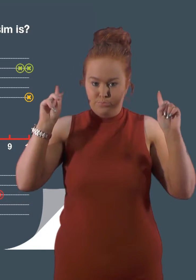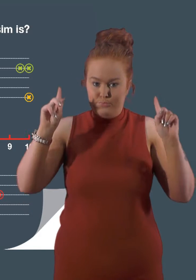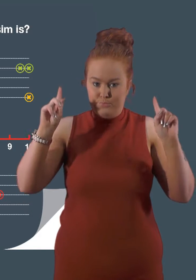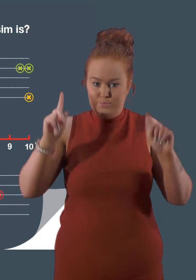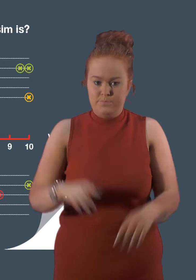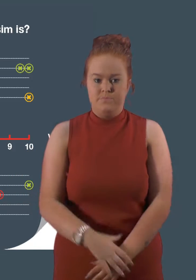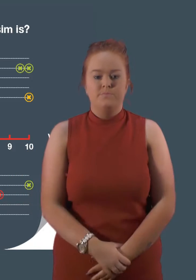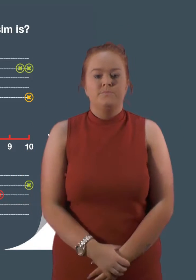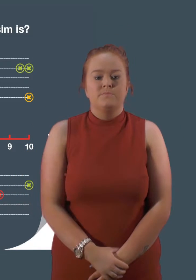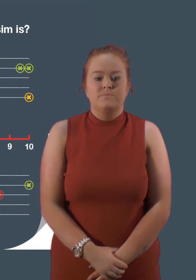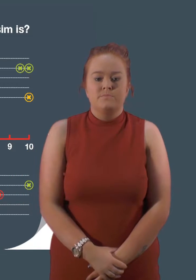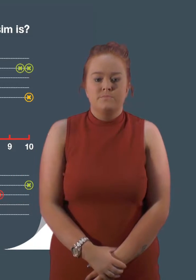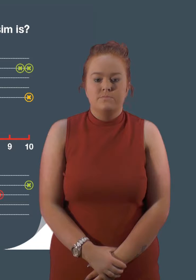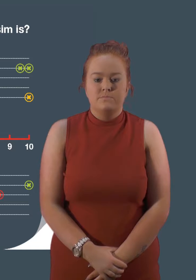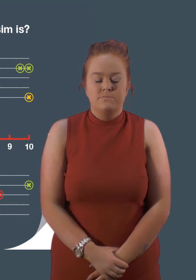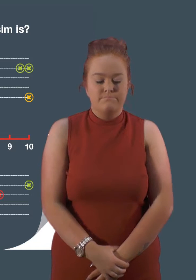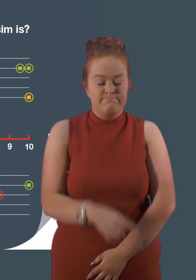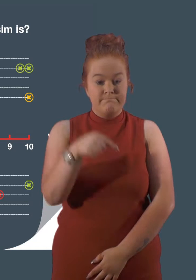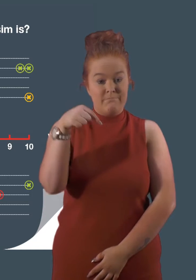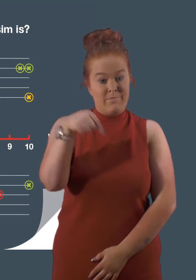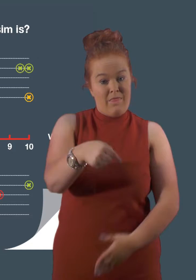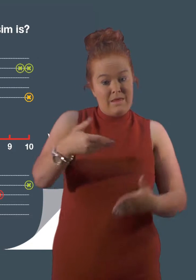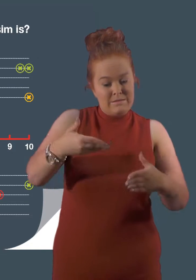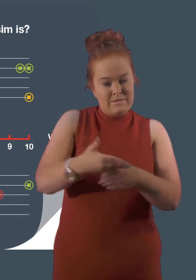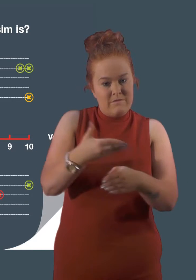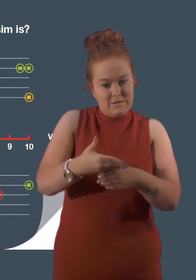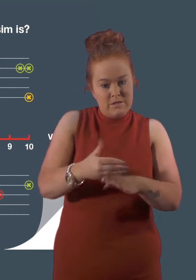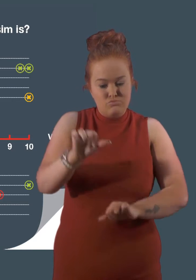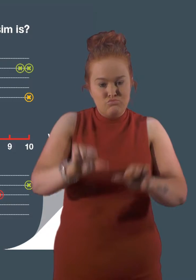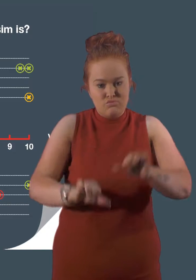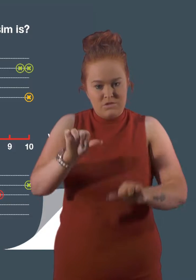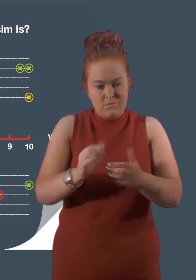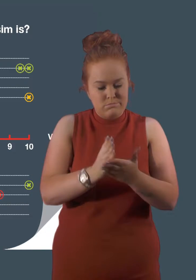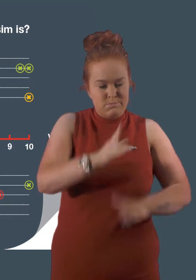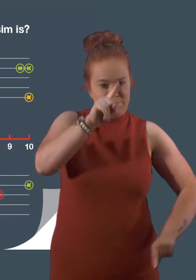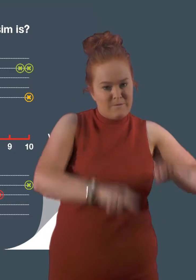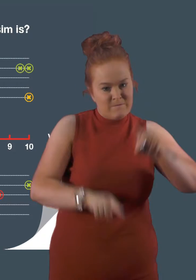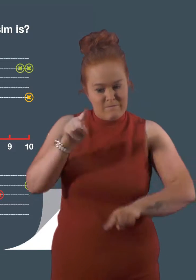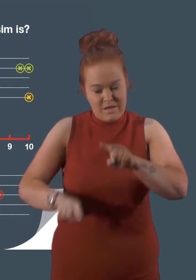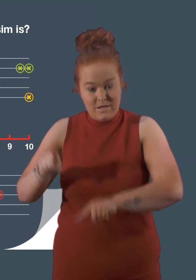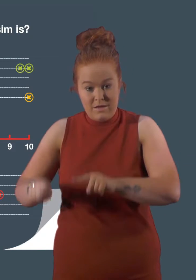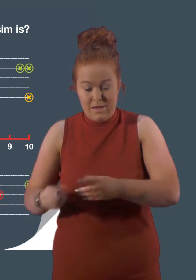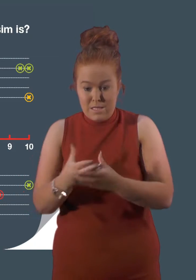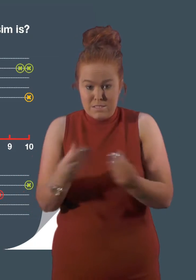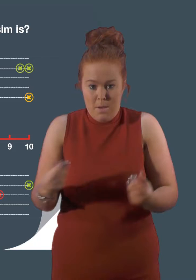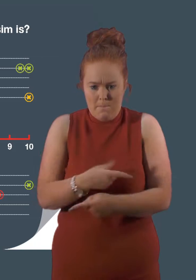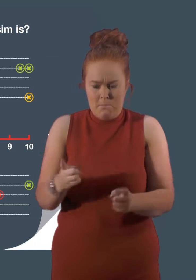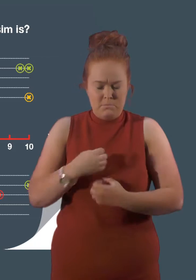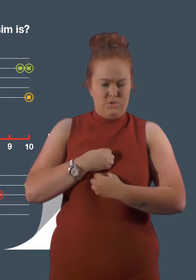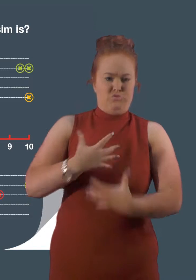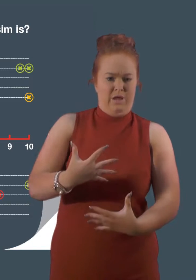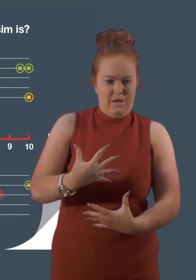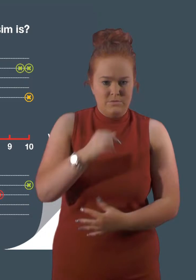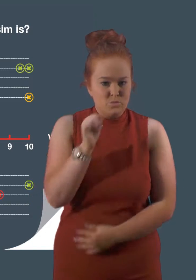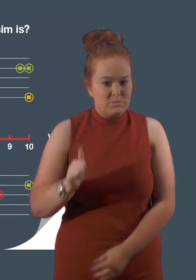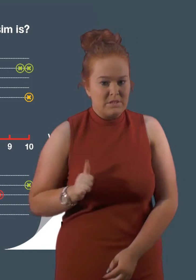Something you'll notice about this particular graph is, for example, in the Edinburgh group, there was a big difference between where the learner stood and